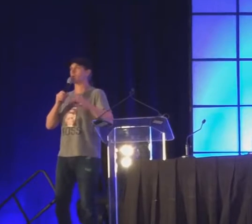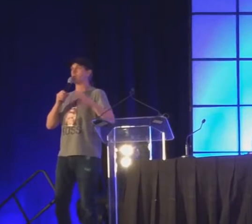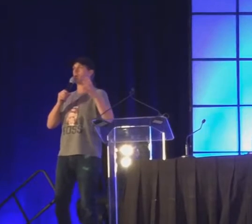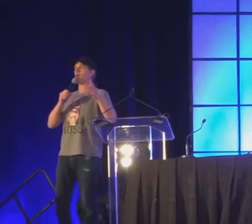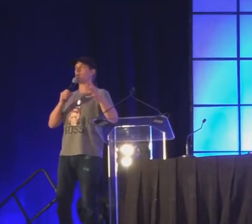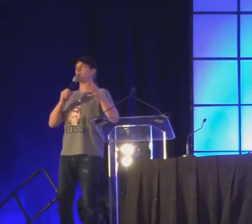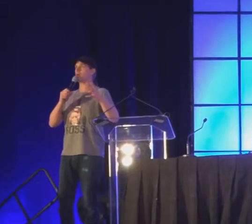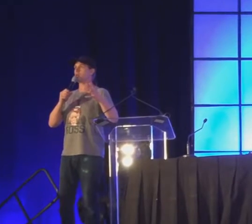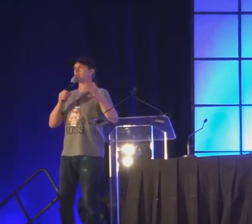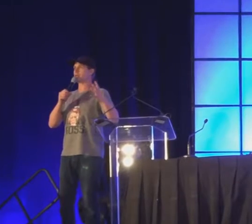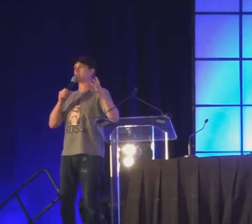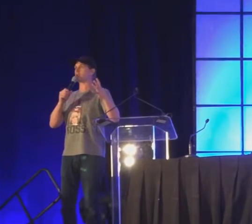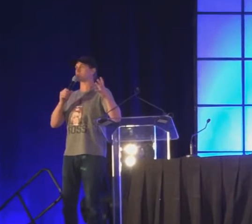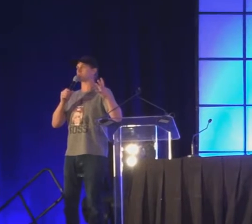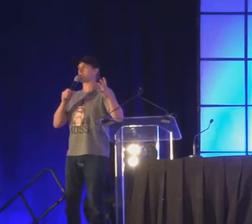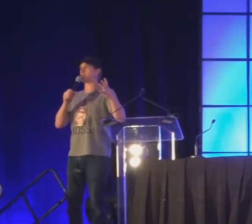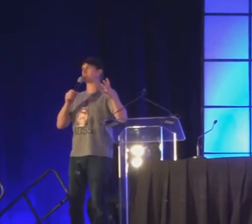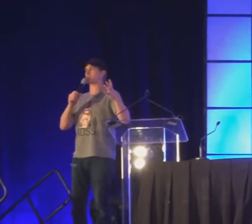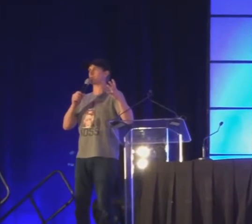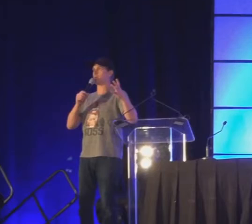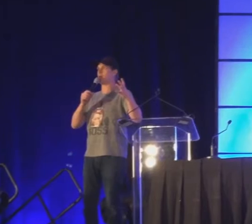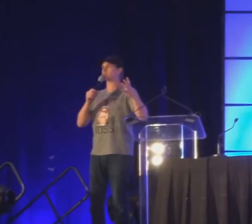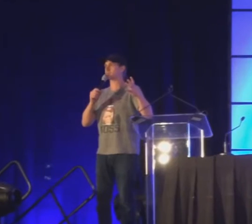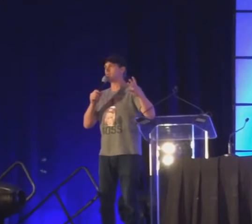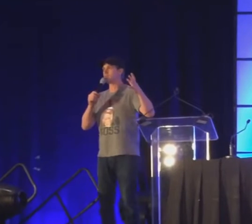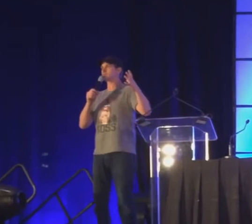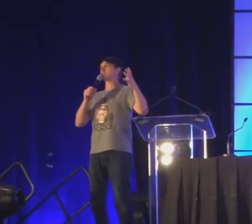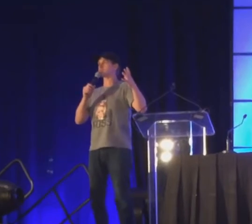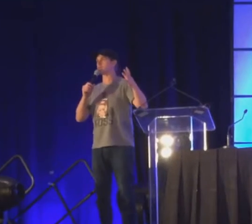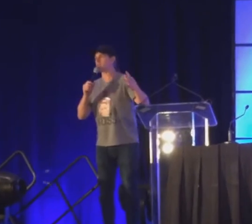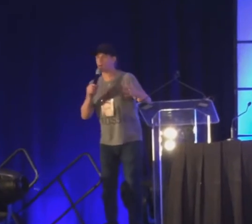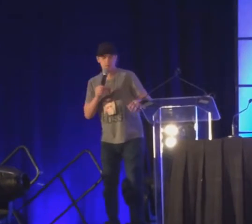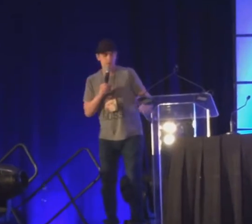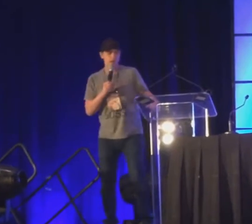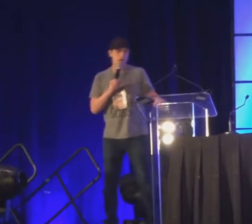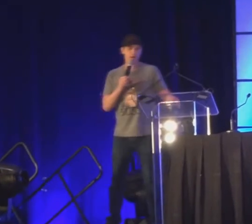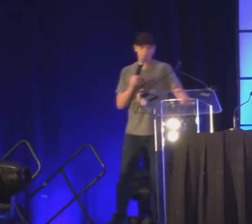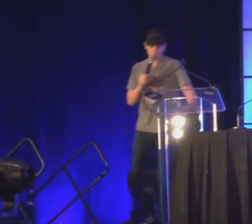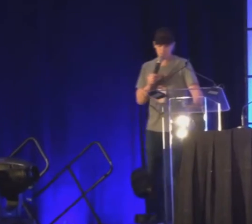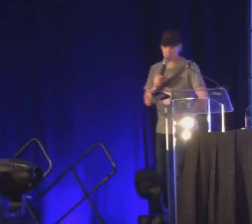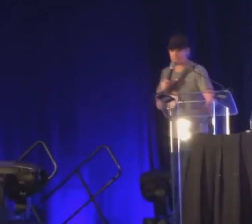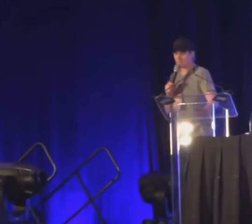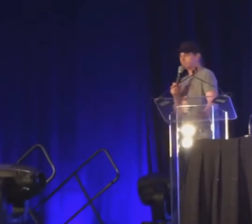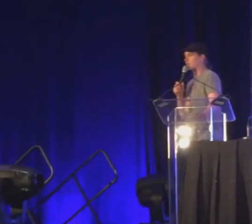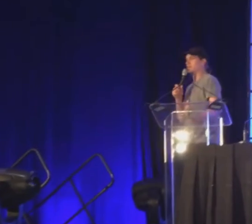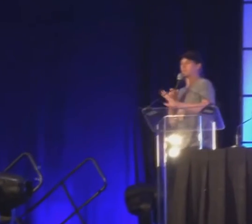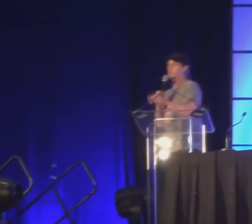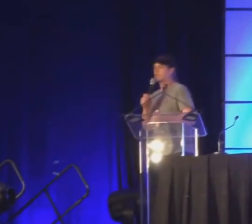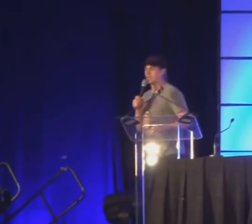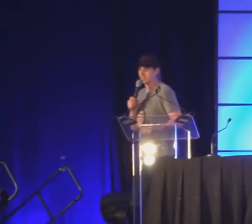was like, oh, hey. And I didn't know what to say. And I was like, you're the best. It's good to see you, bro. But